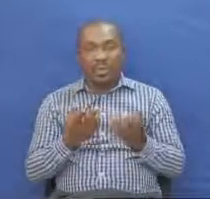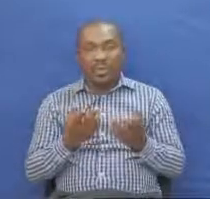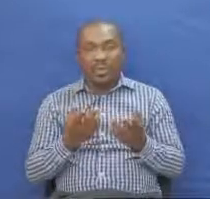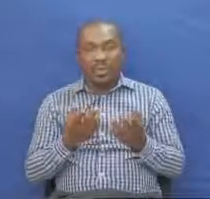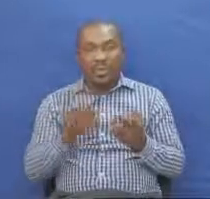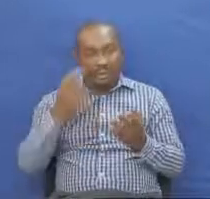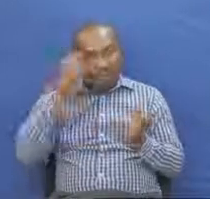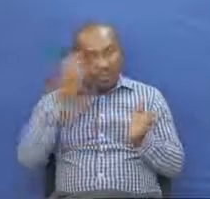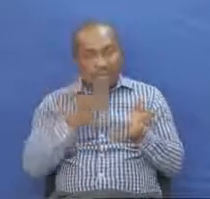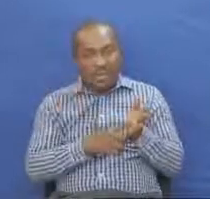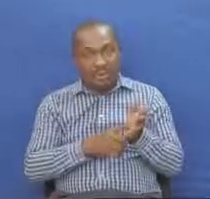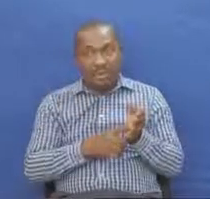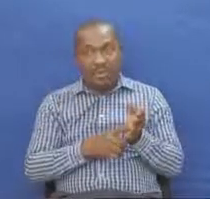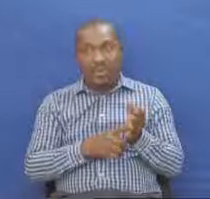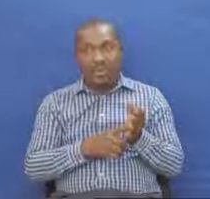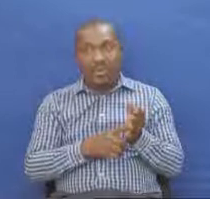become larva.